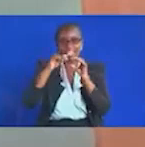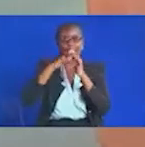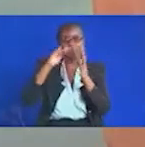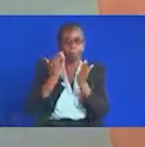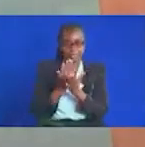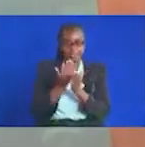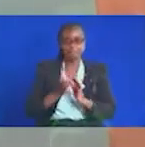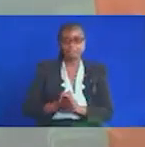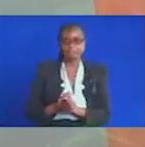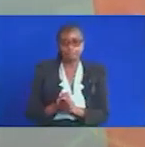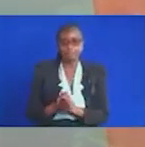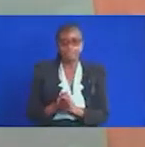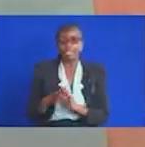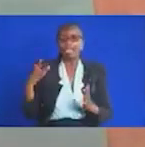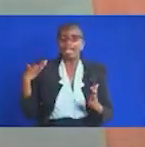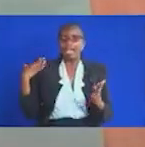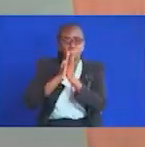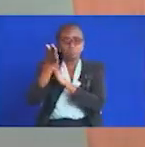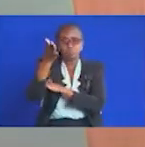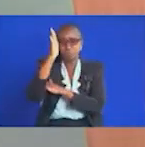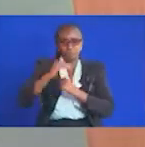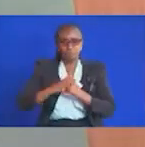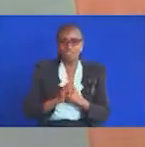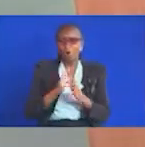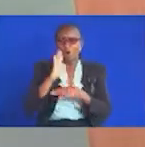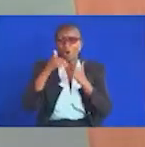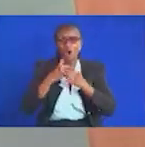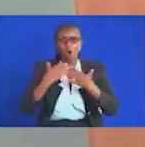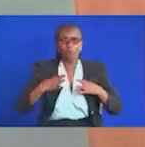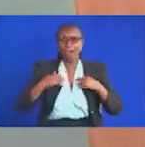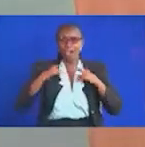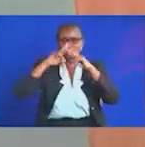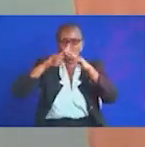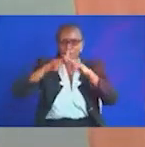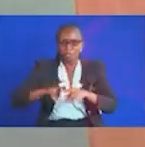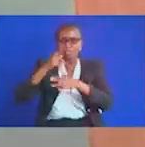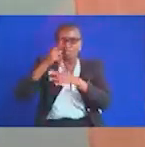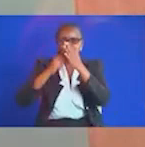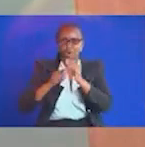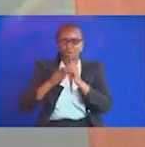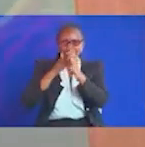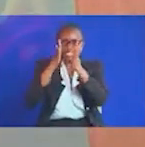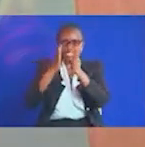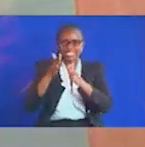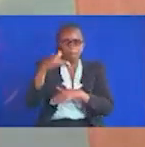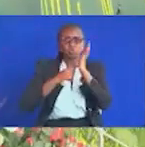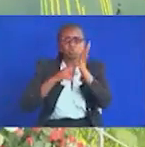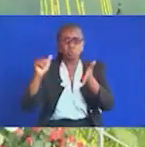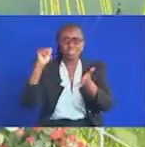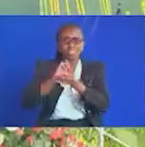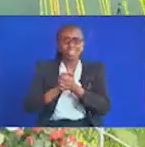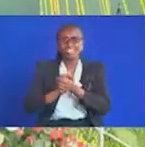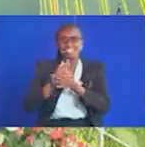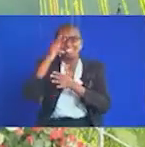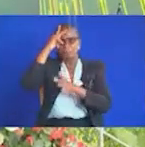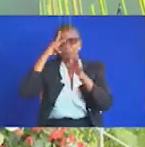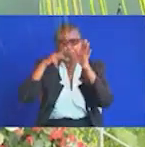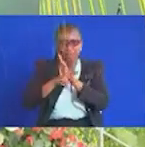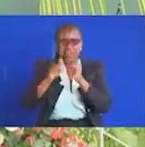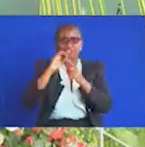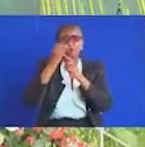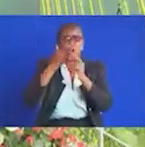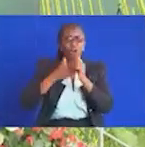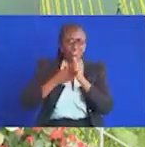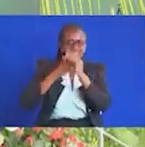teaching, and until Jesus showed up, everybody had to depend on what their leaders told them God was. Prophet or the